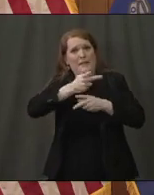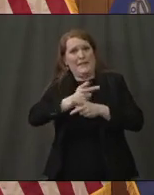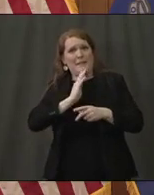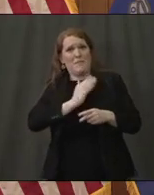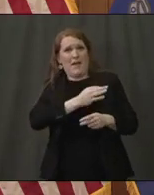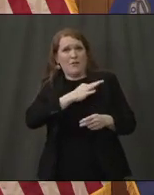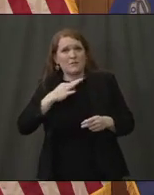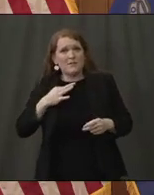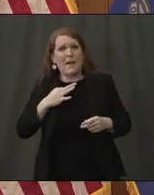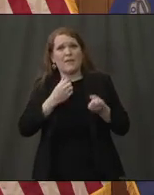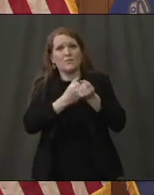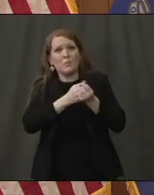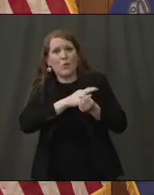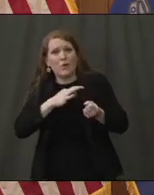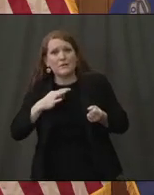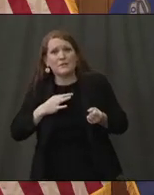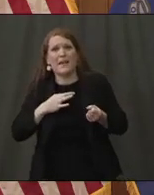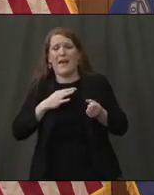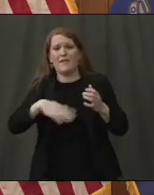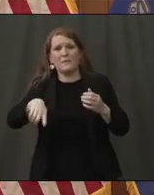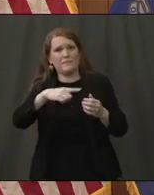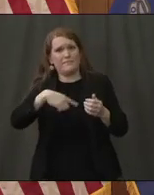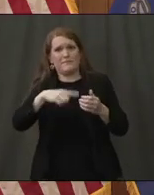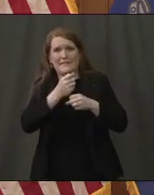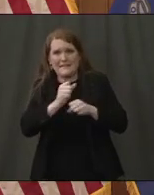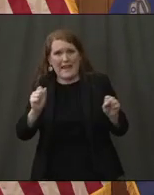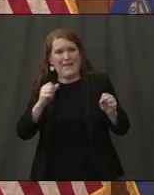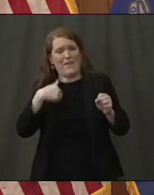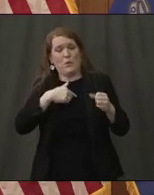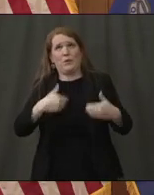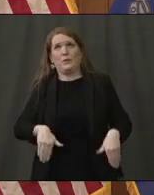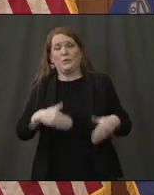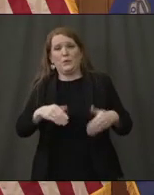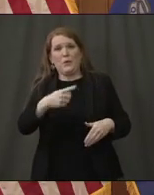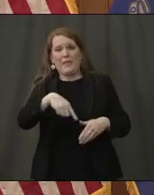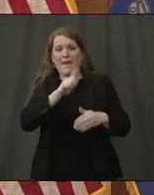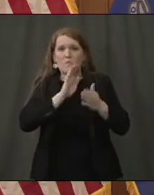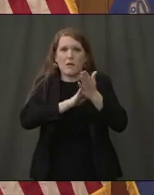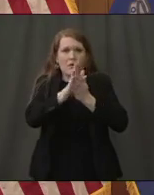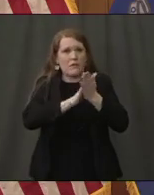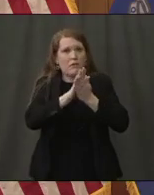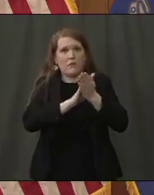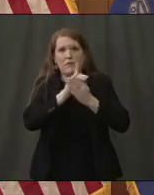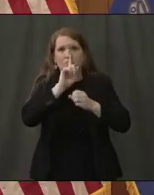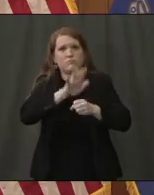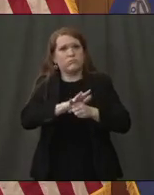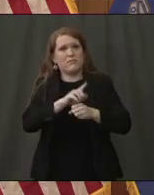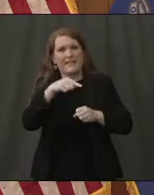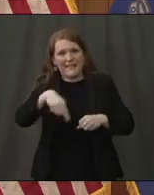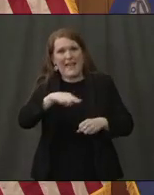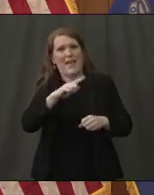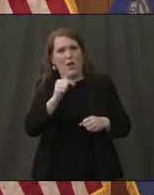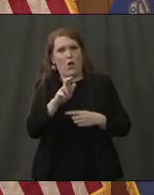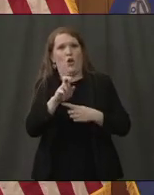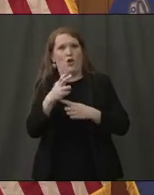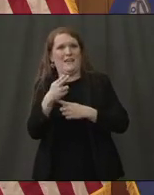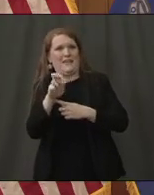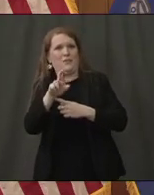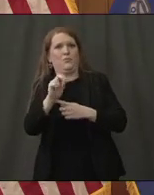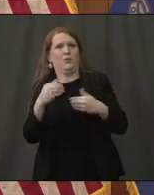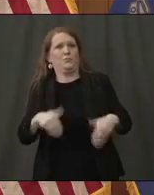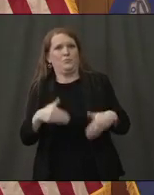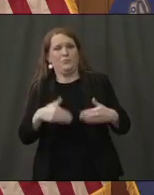Correction. I can't overstate their dedication throughout this challenging time. They're truly the unsung heroes of this pandemic. Thank